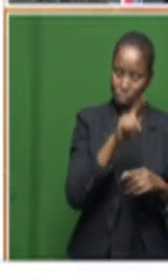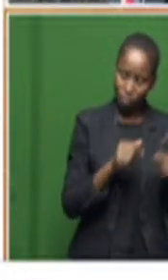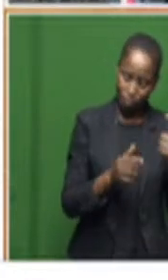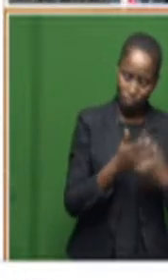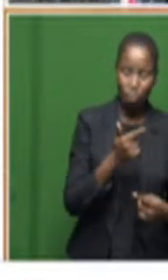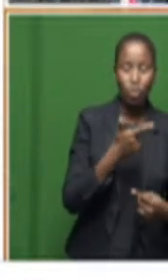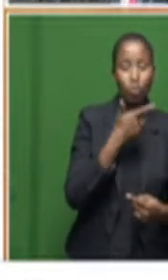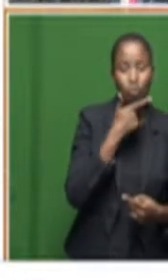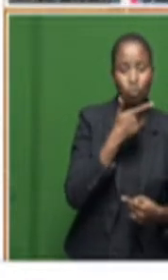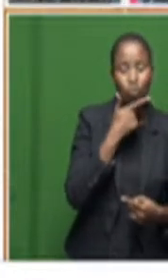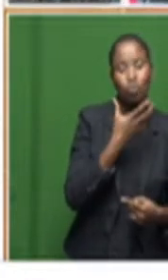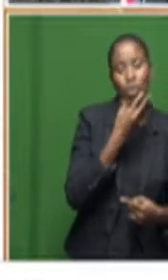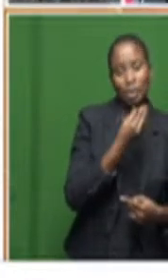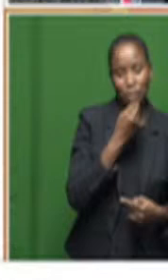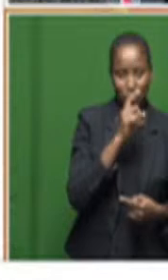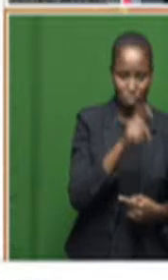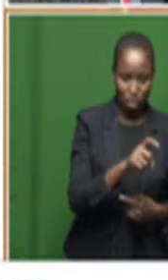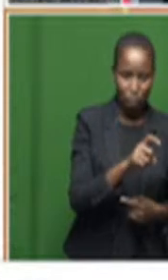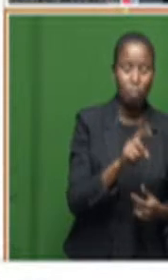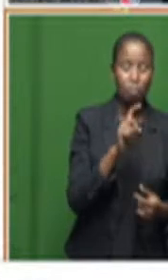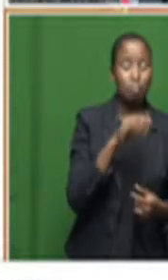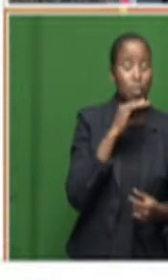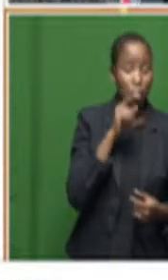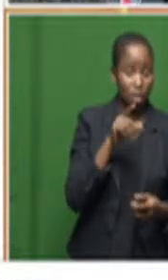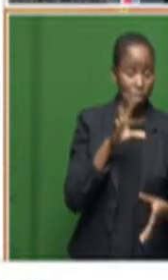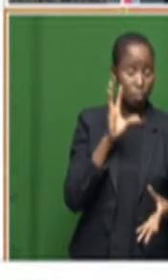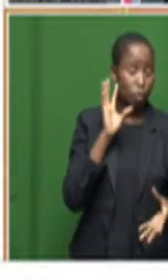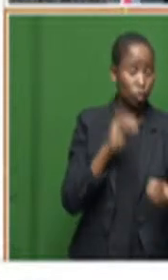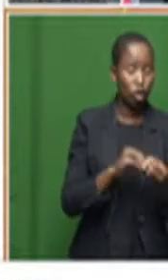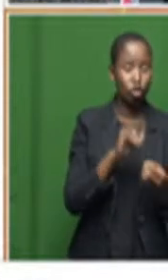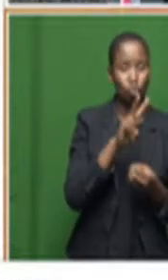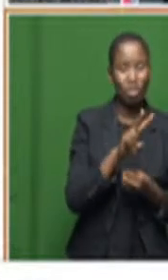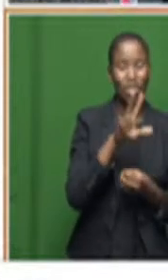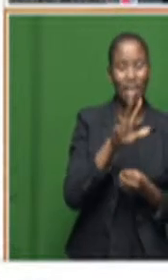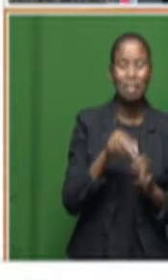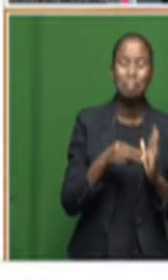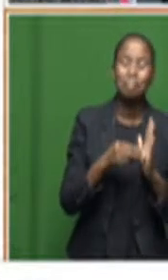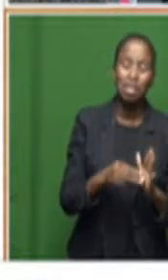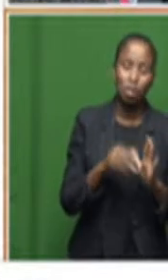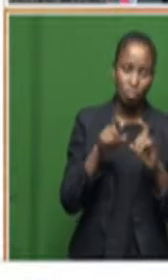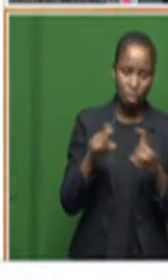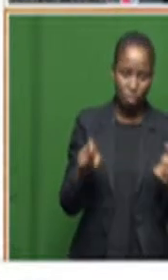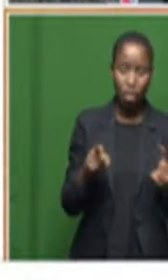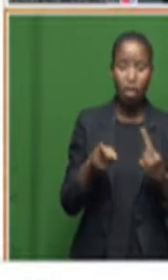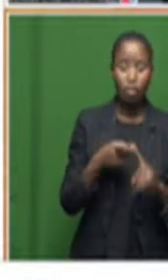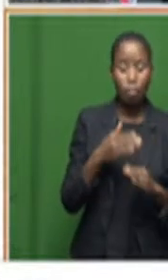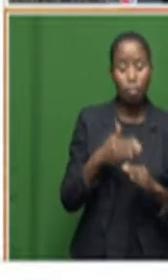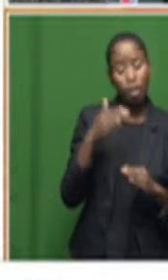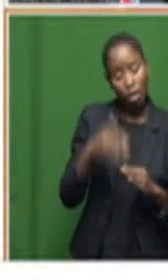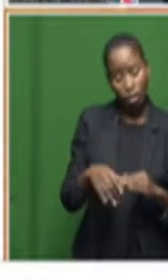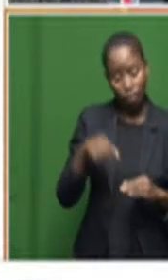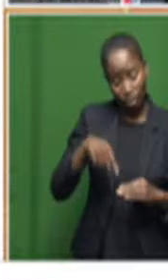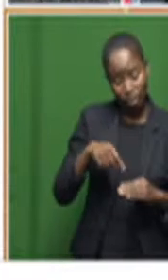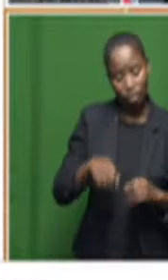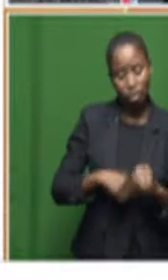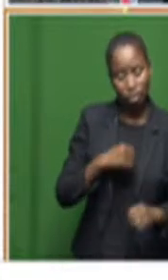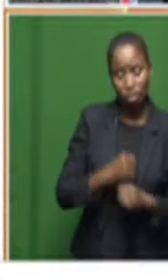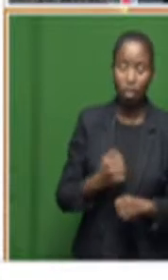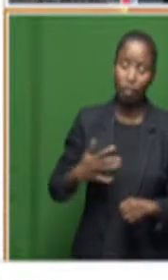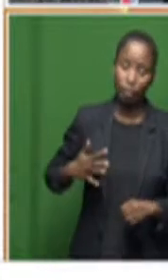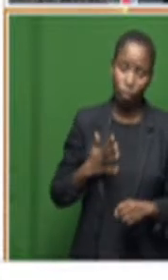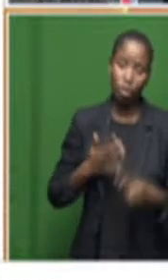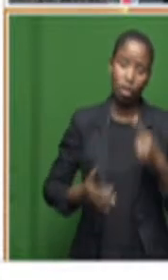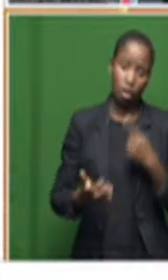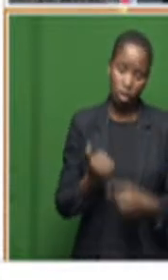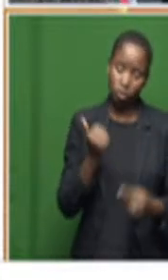that means we need to have vaccinated 28 million people by the end of this year if we are to get to that